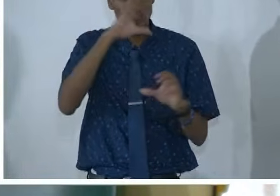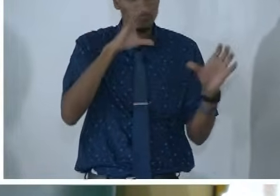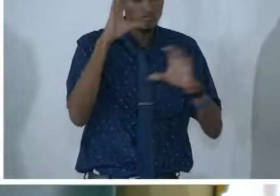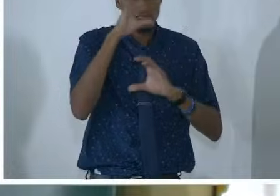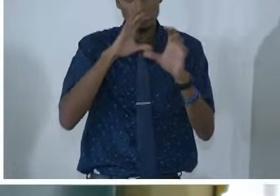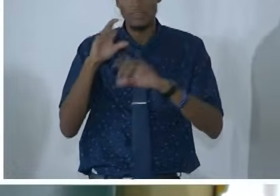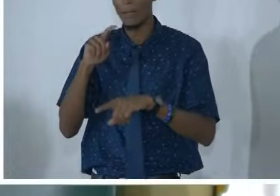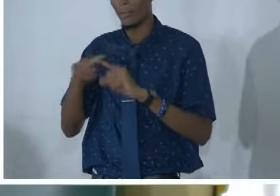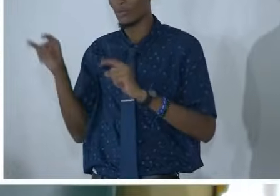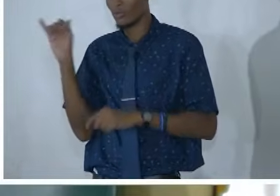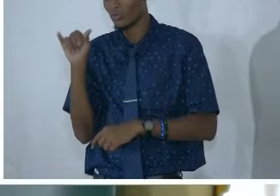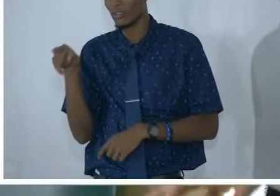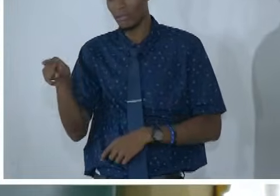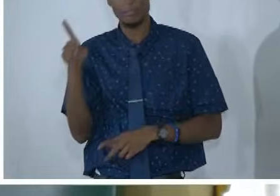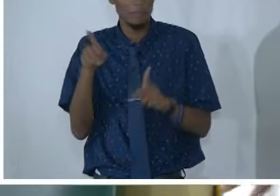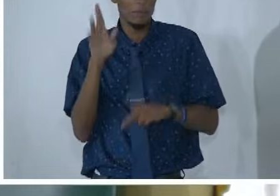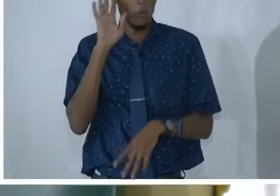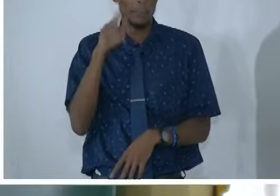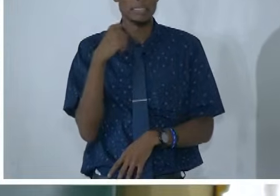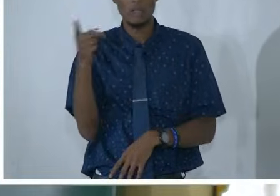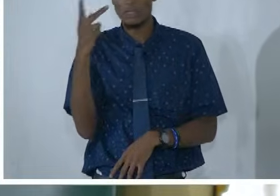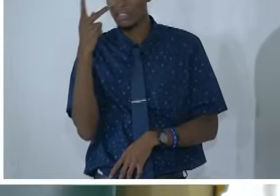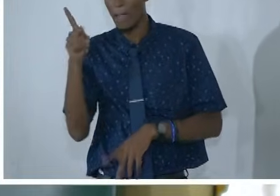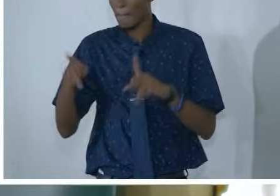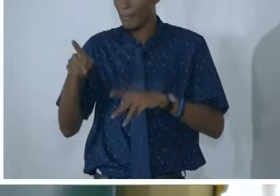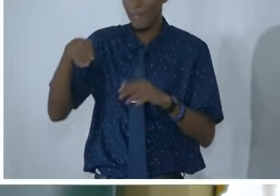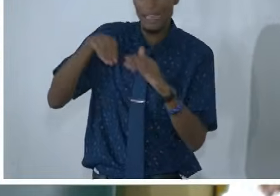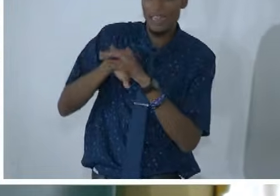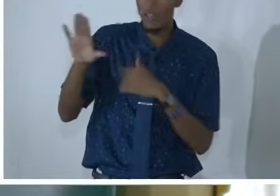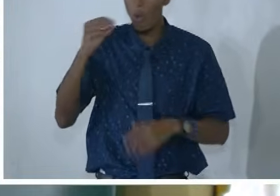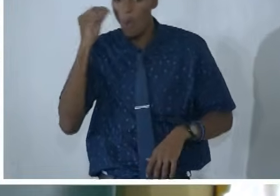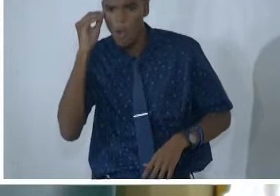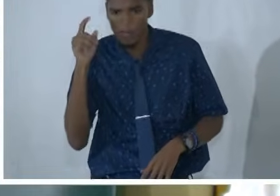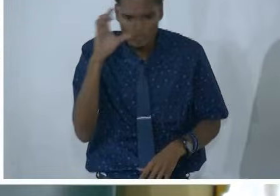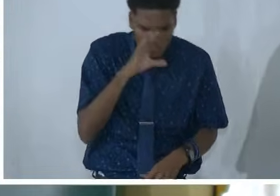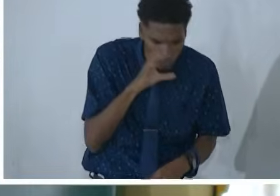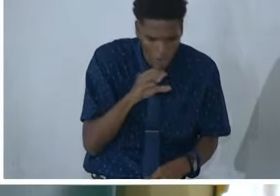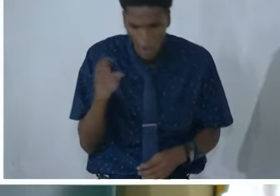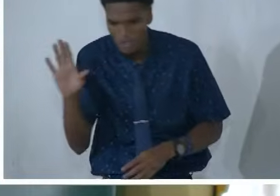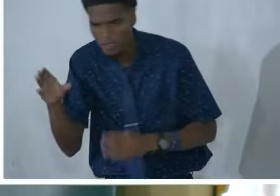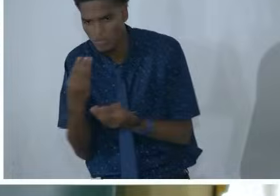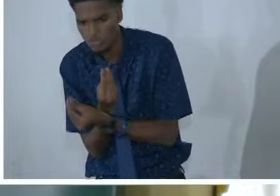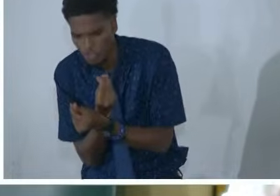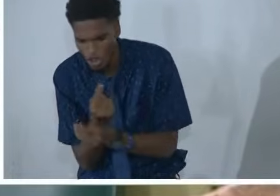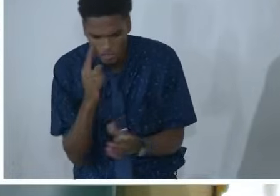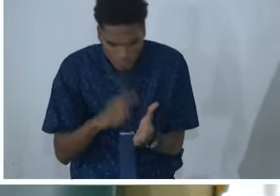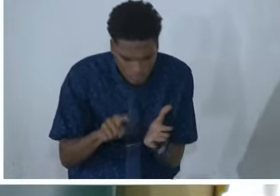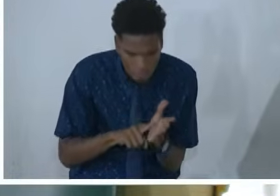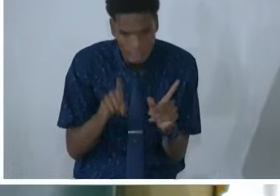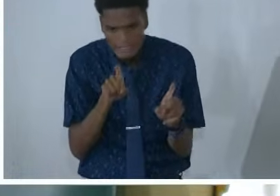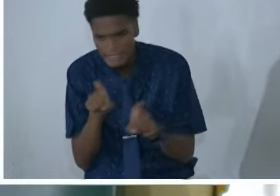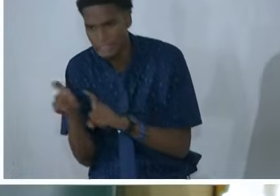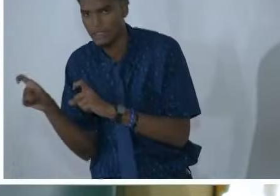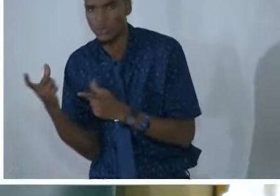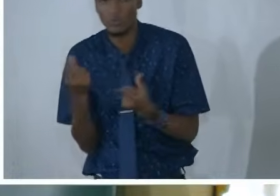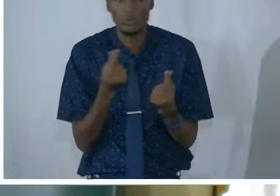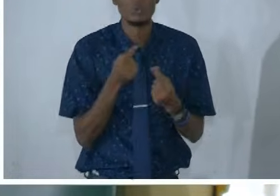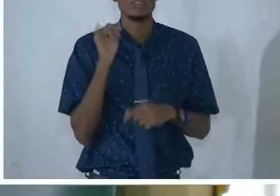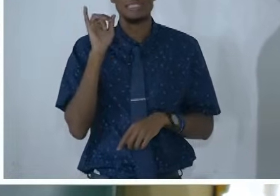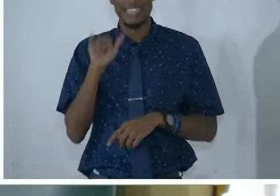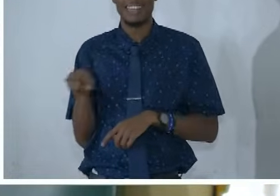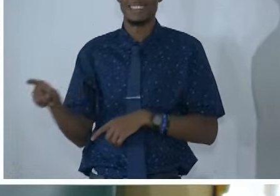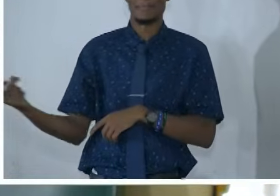tell you, they saw people in and around their homes testing soil, etc., etc. They had come back to us in